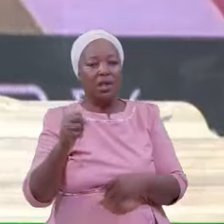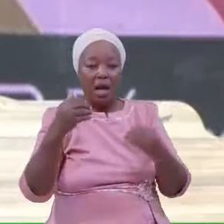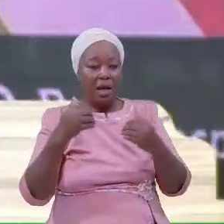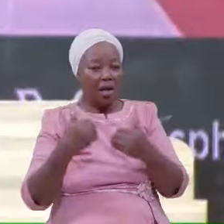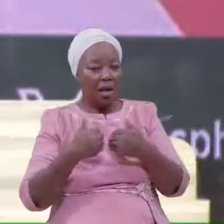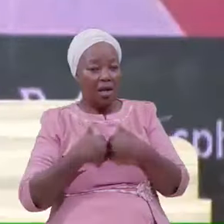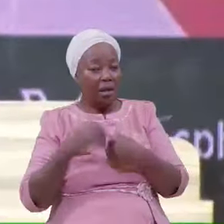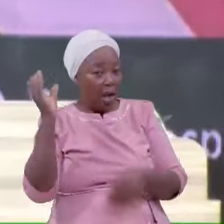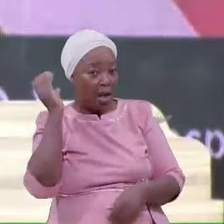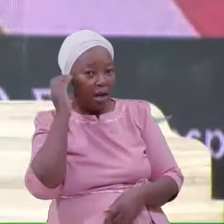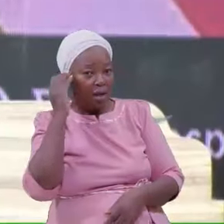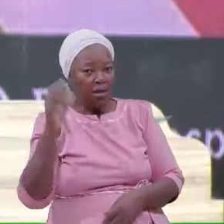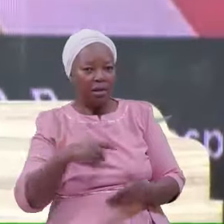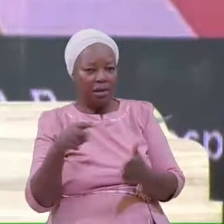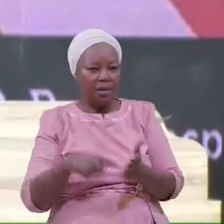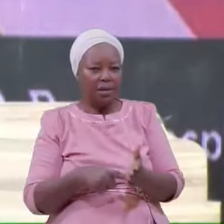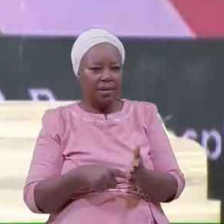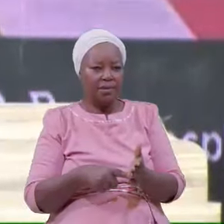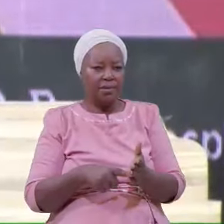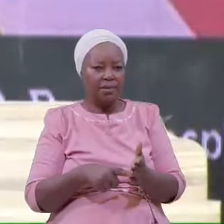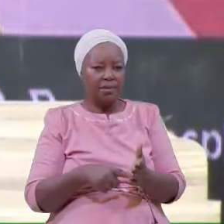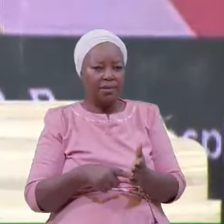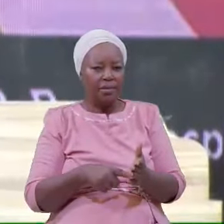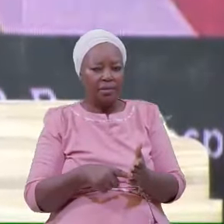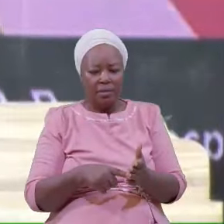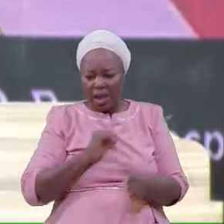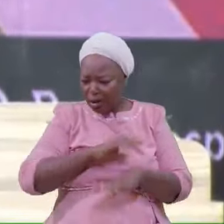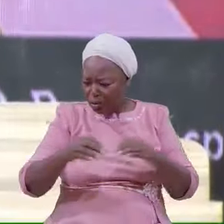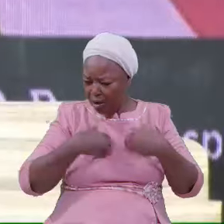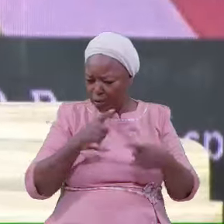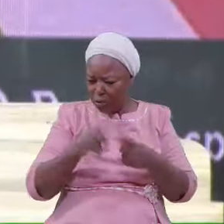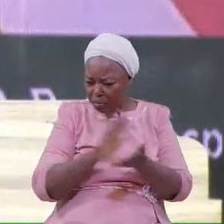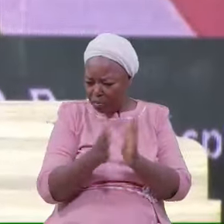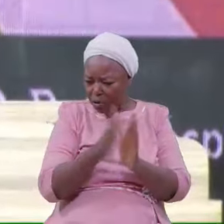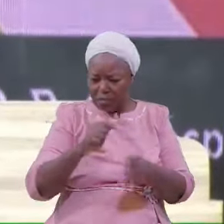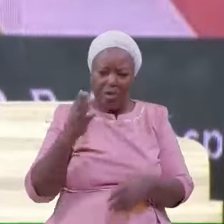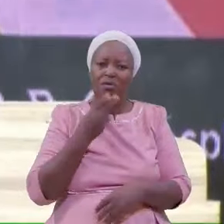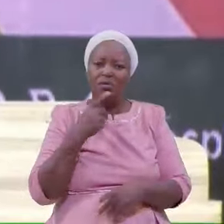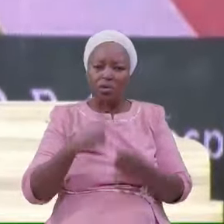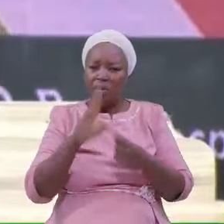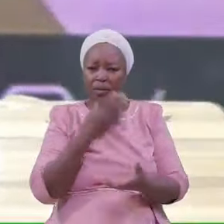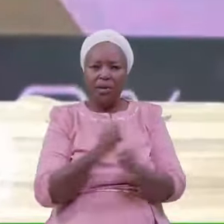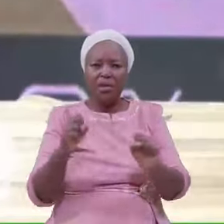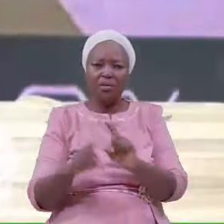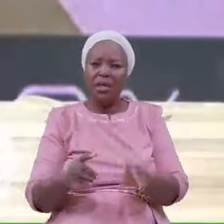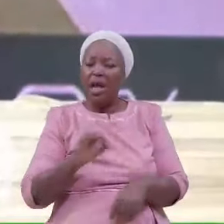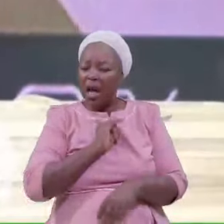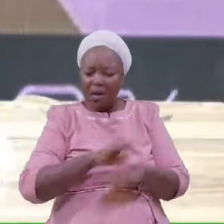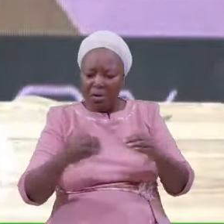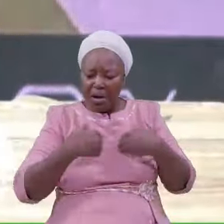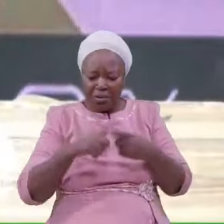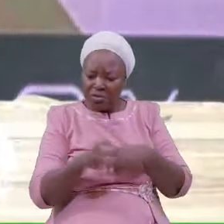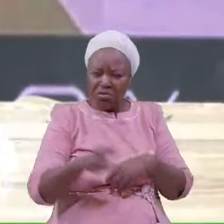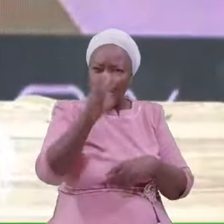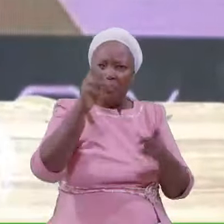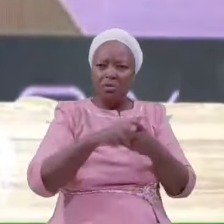ng mga hintil ito. I don't have to become a Jew to be saved. I don't have to travel to Nazareth